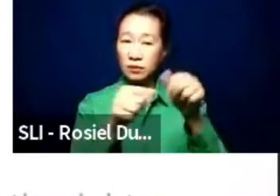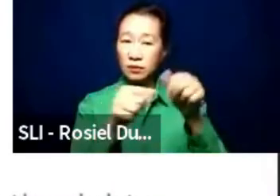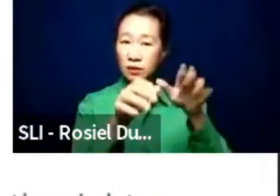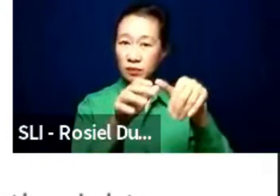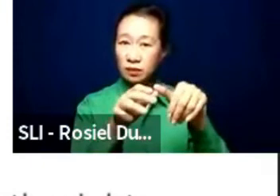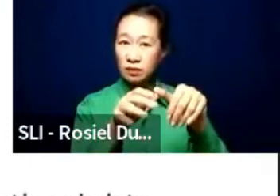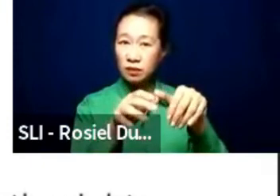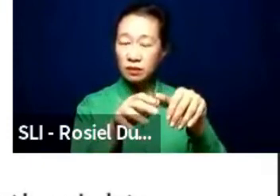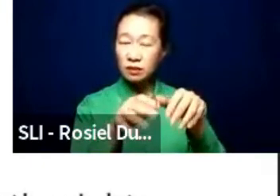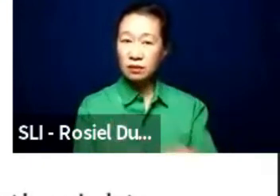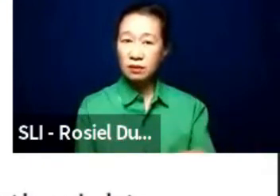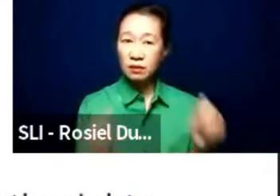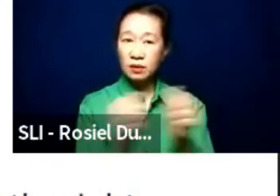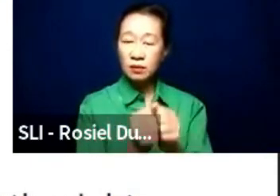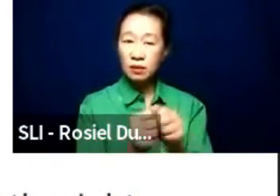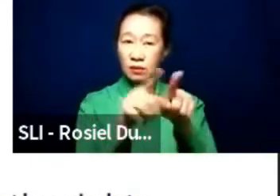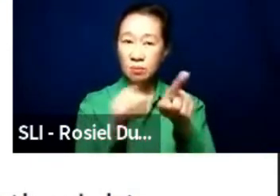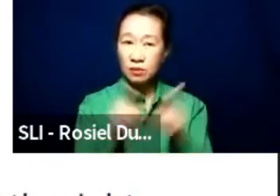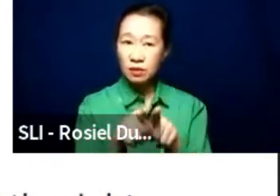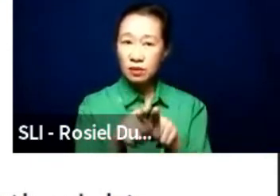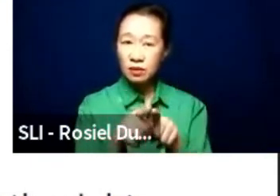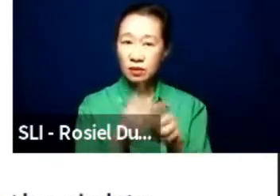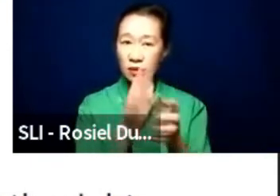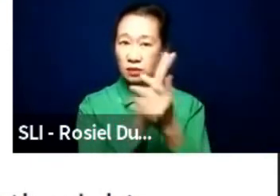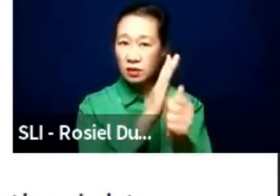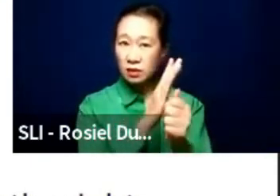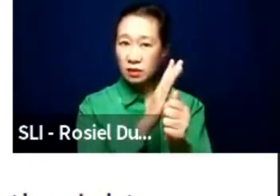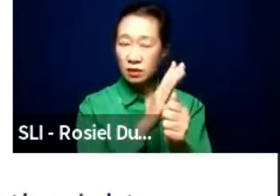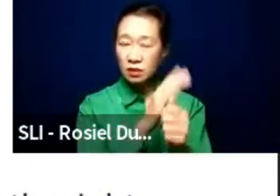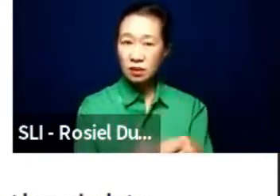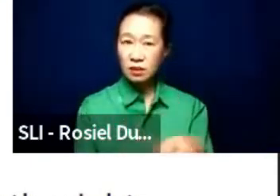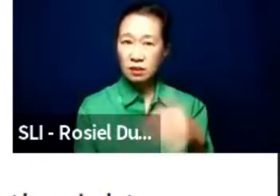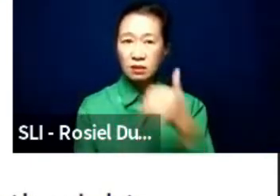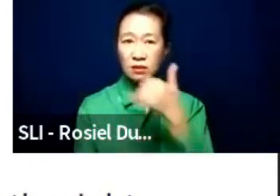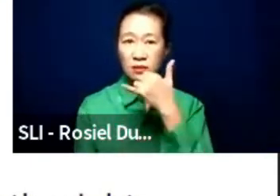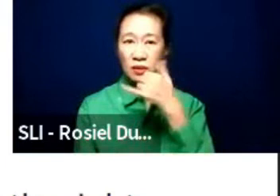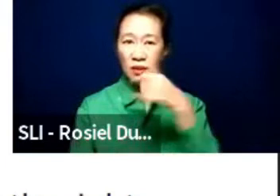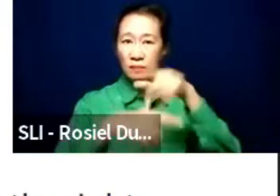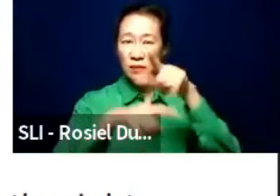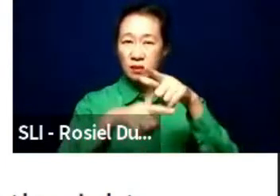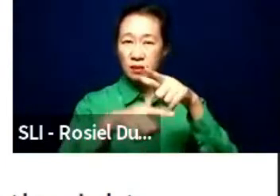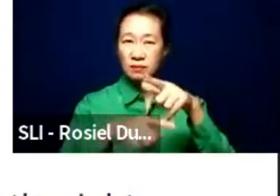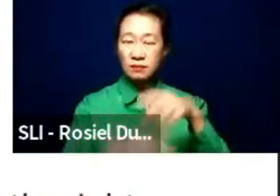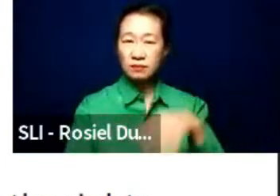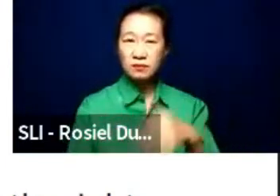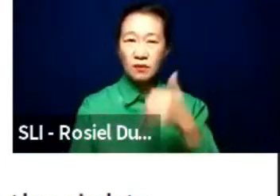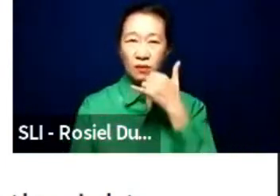of that, there's also still that yung misguided, and limiting presumptions.